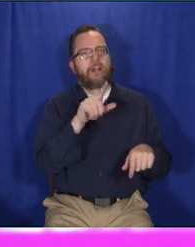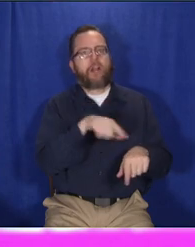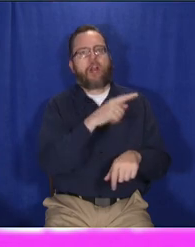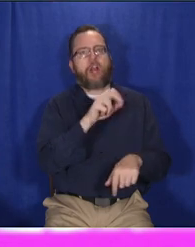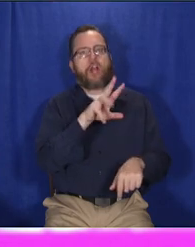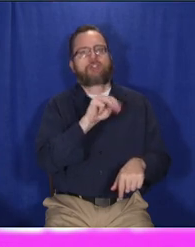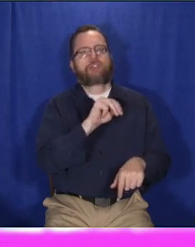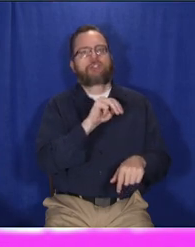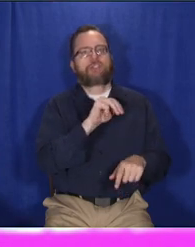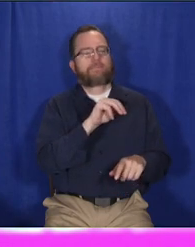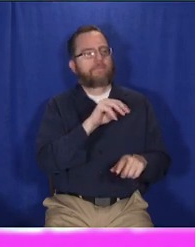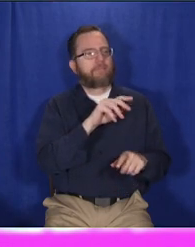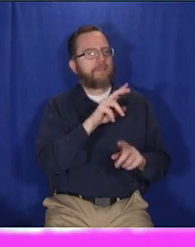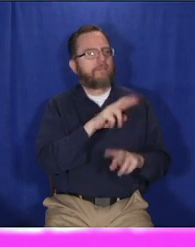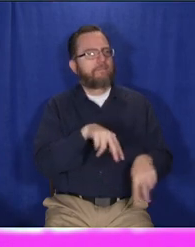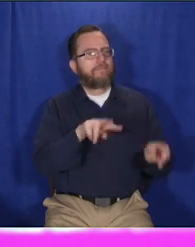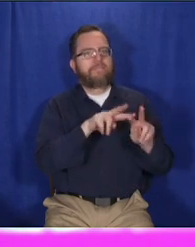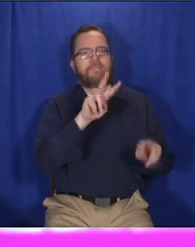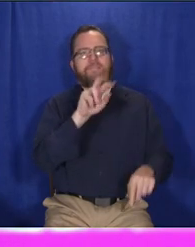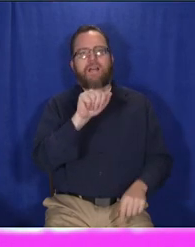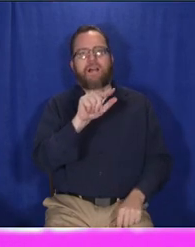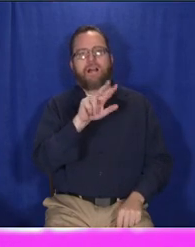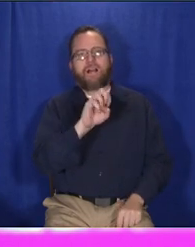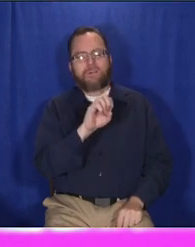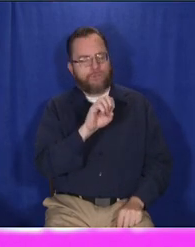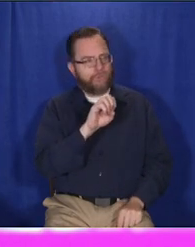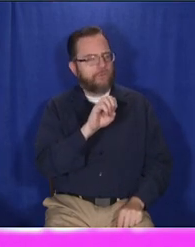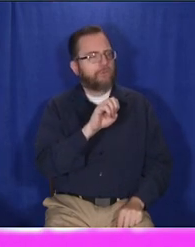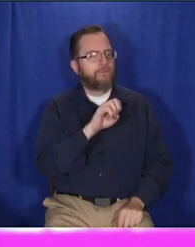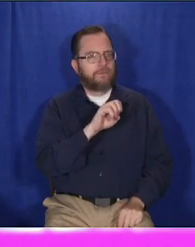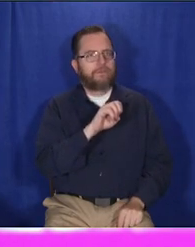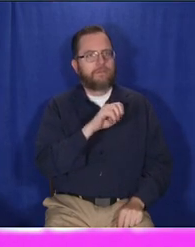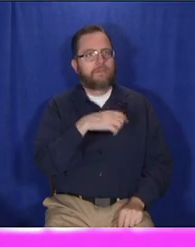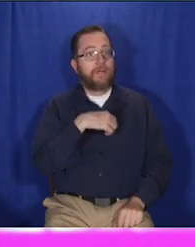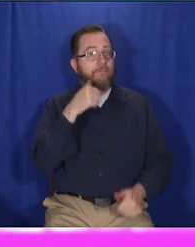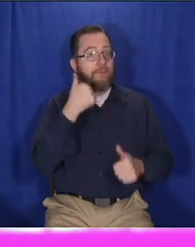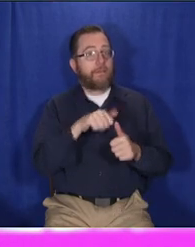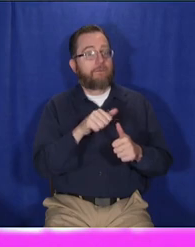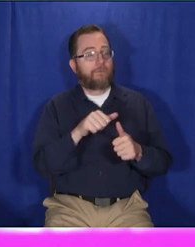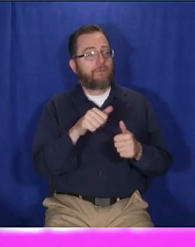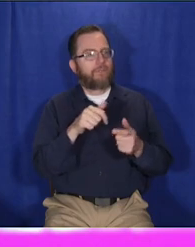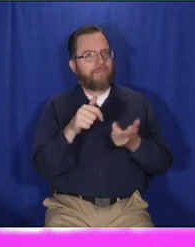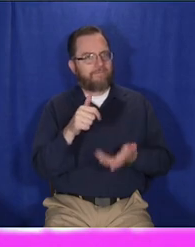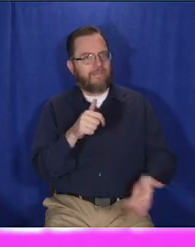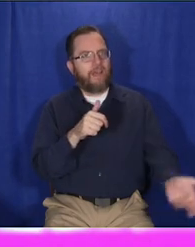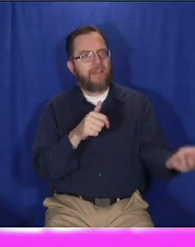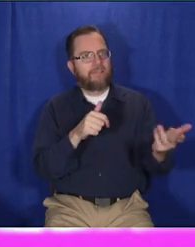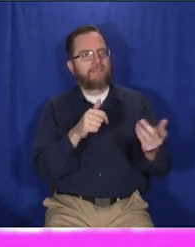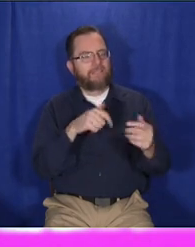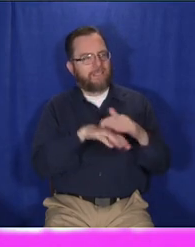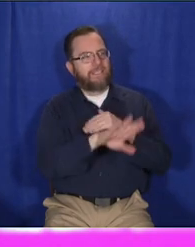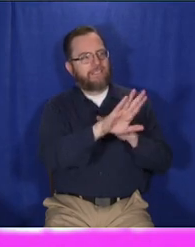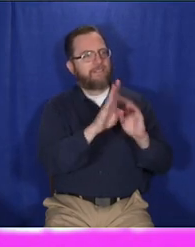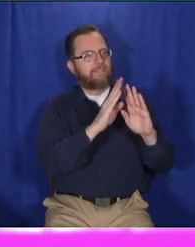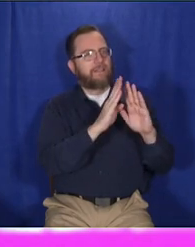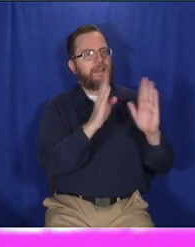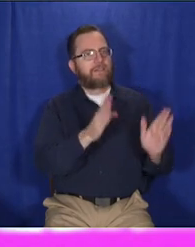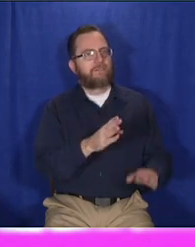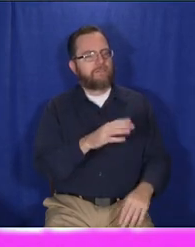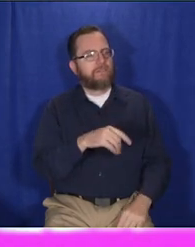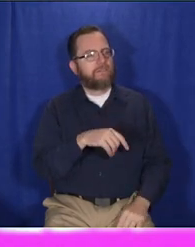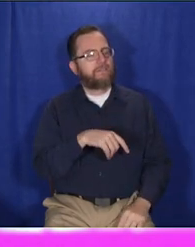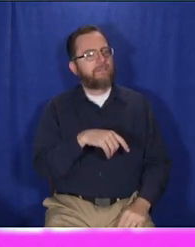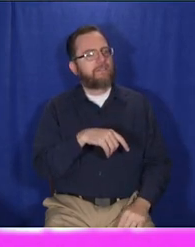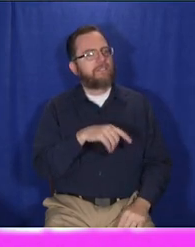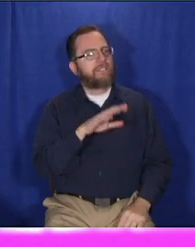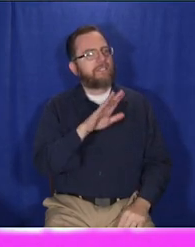satisfaction. And so I'm talking to my friend. First of all, I'm in his house, and he has one painting on his wall,